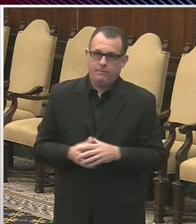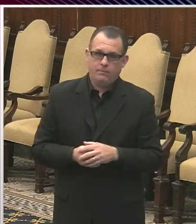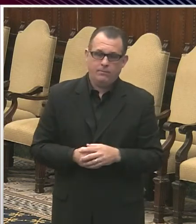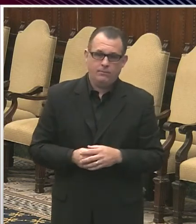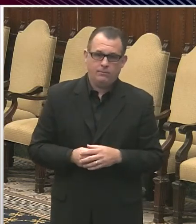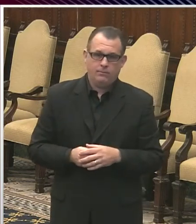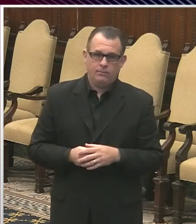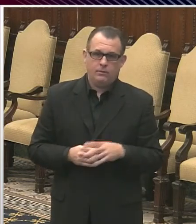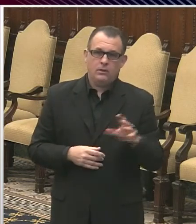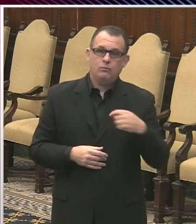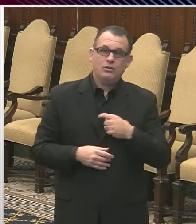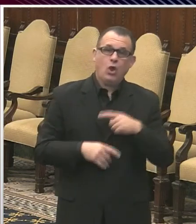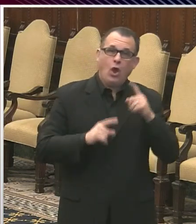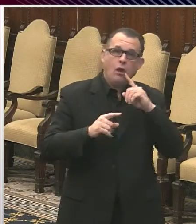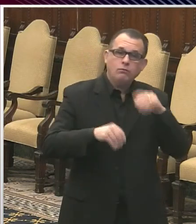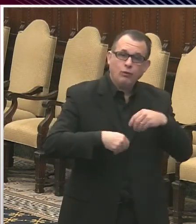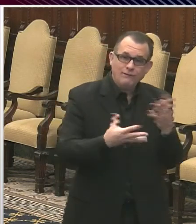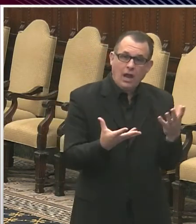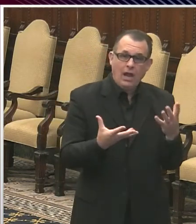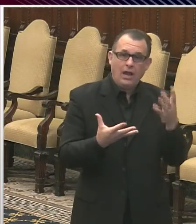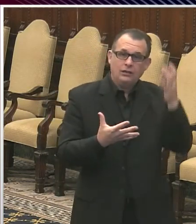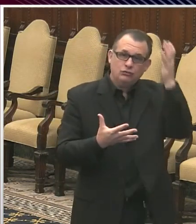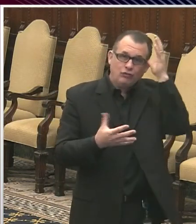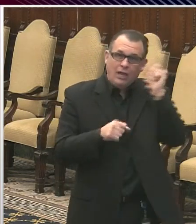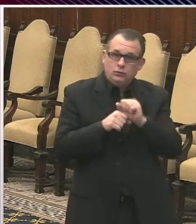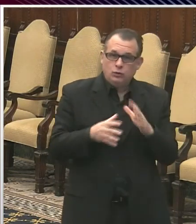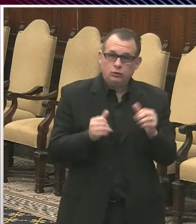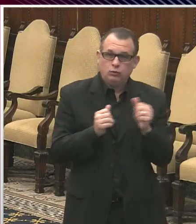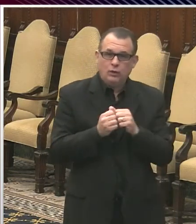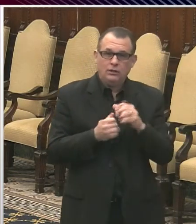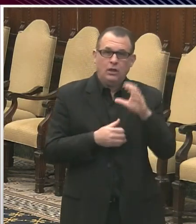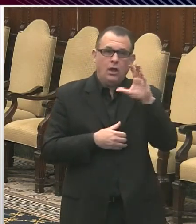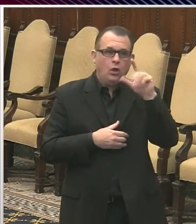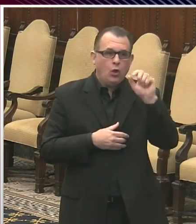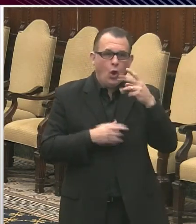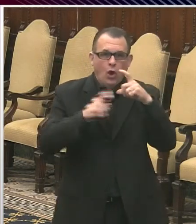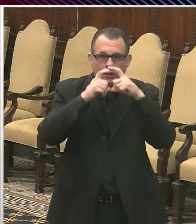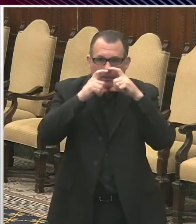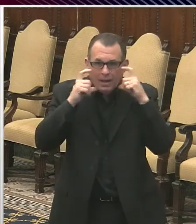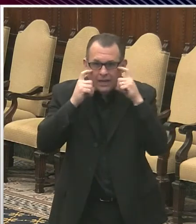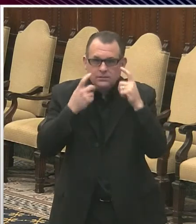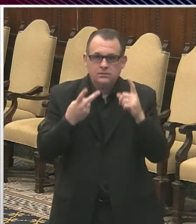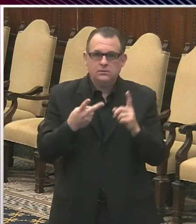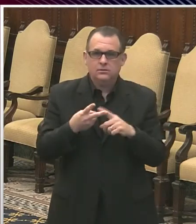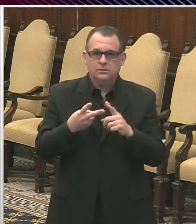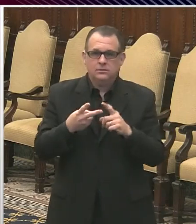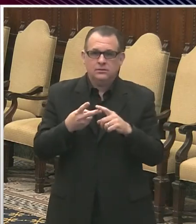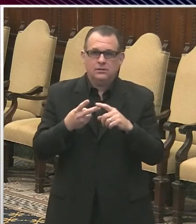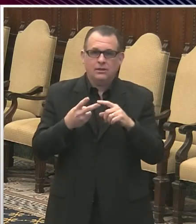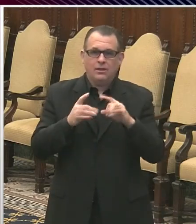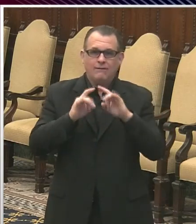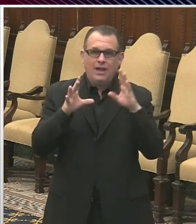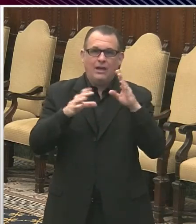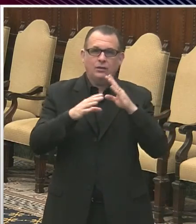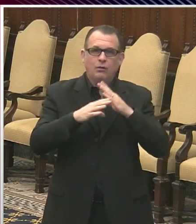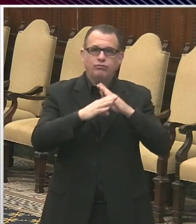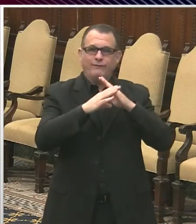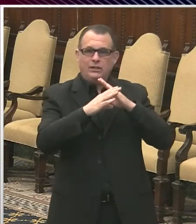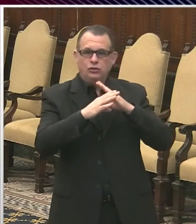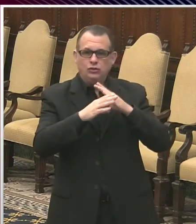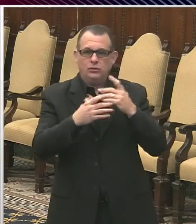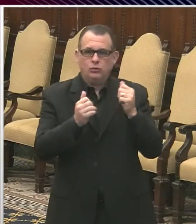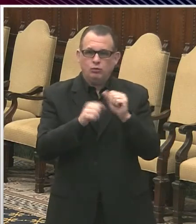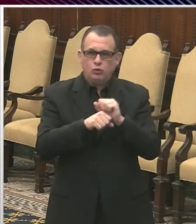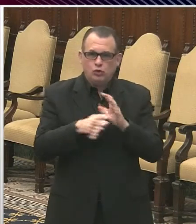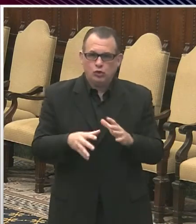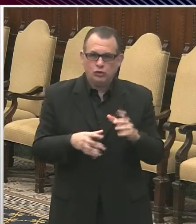we are providing sanitation workers with cloth masks. We're providing our violence prevention workers with cloth masks, and our police